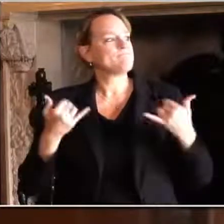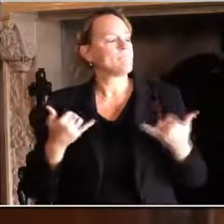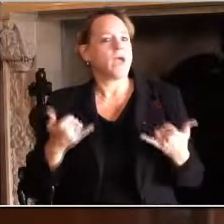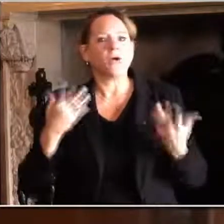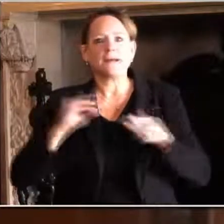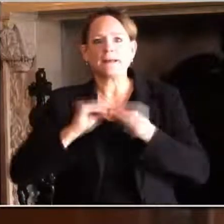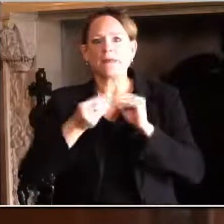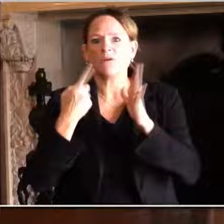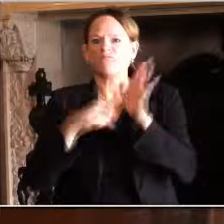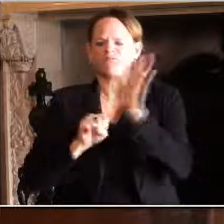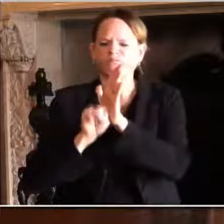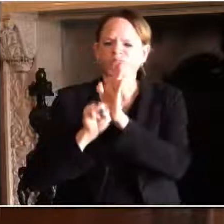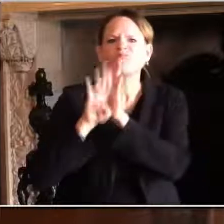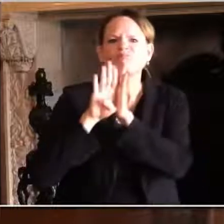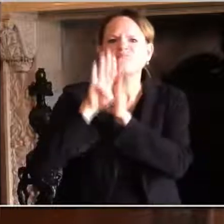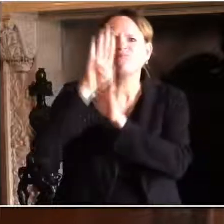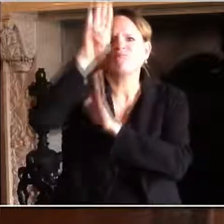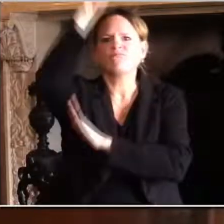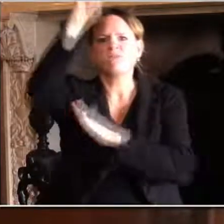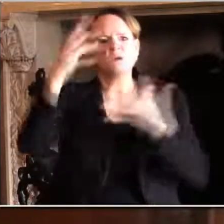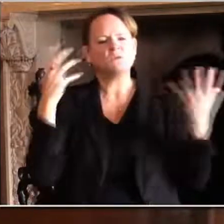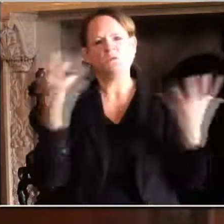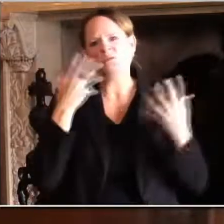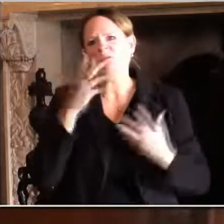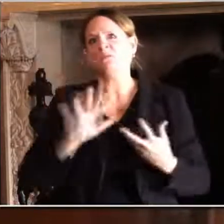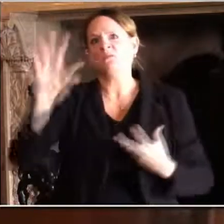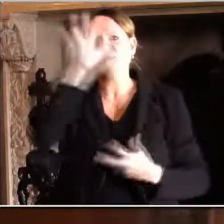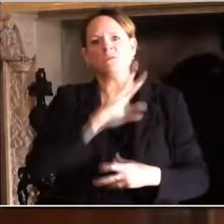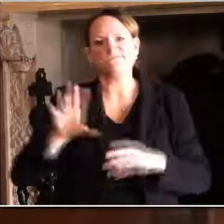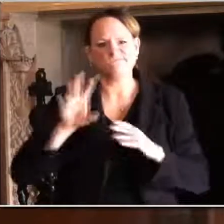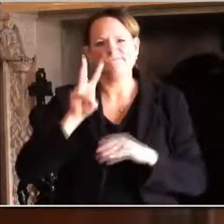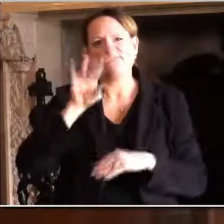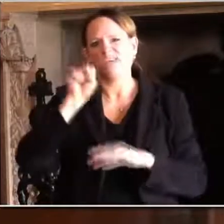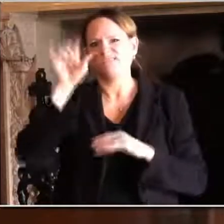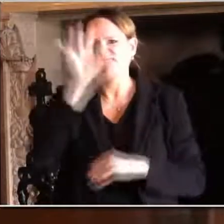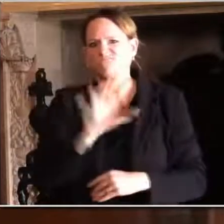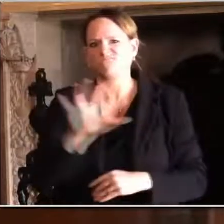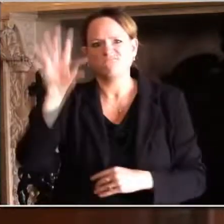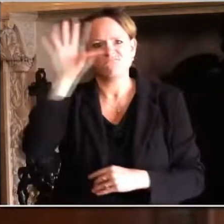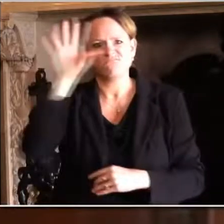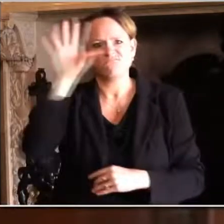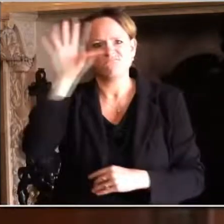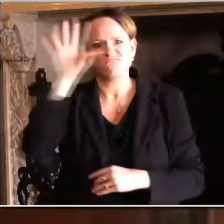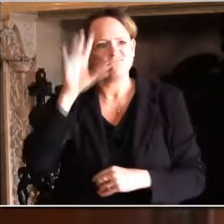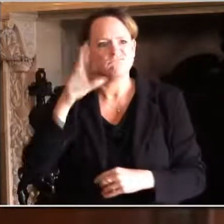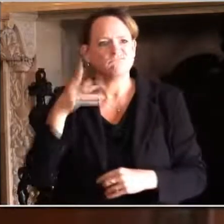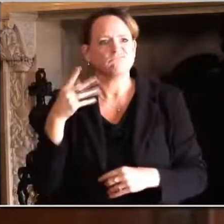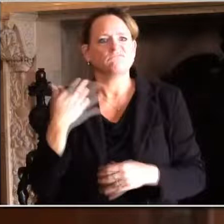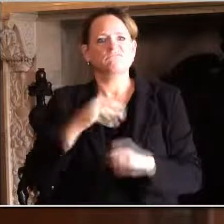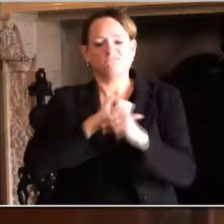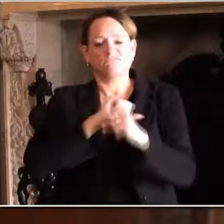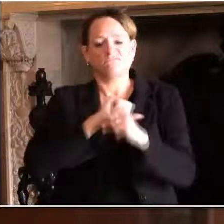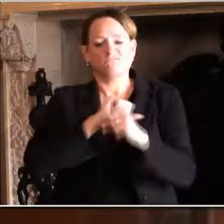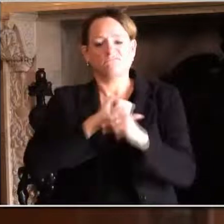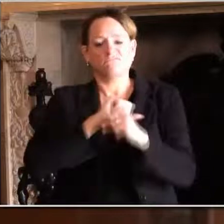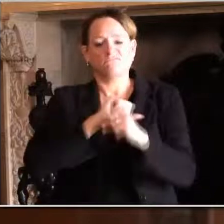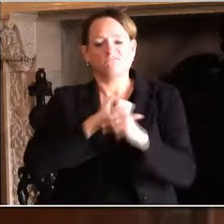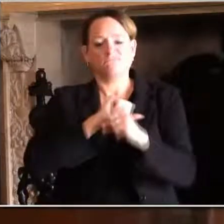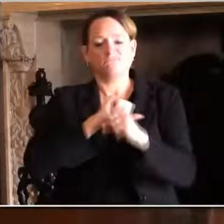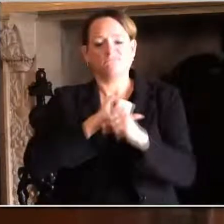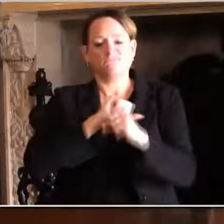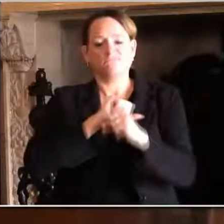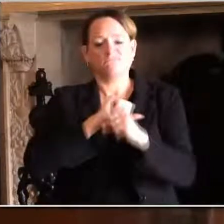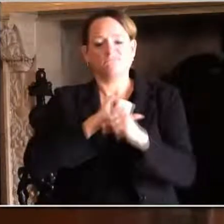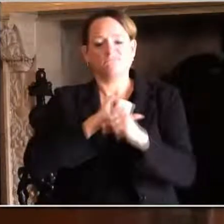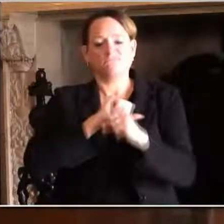cases across our state. Although we're fighting the same pandemic, we find ourselves in a completely different